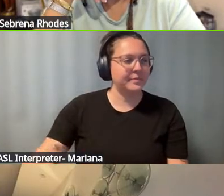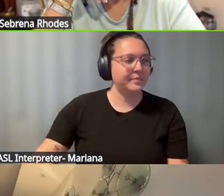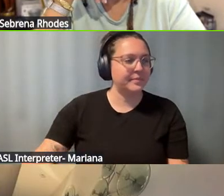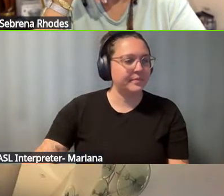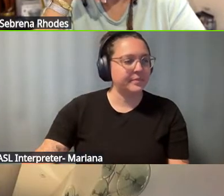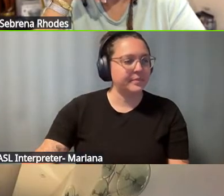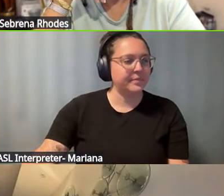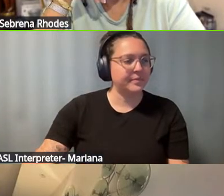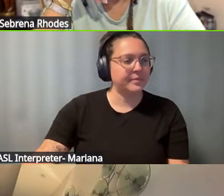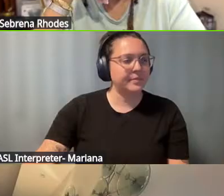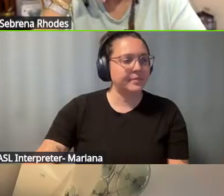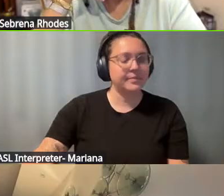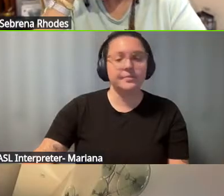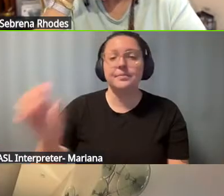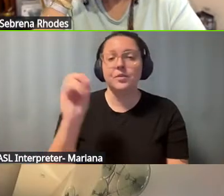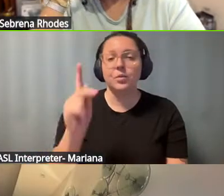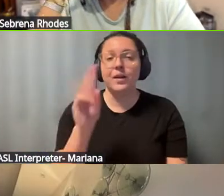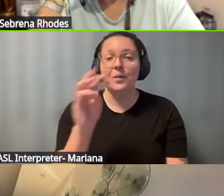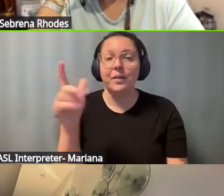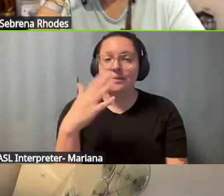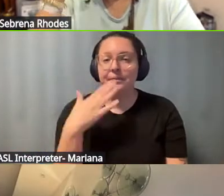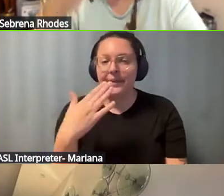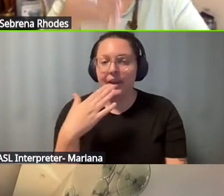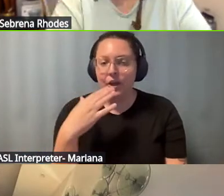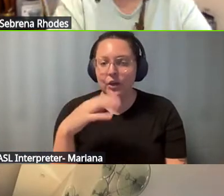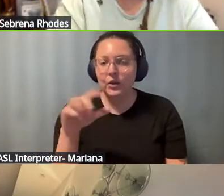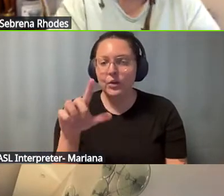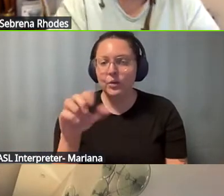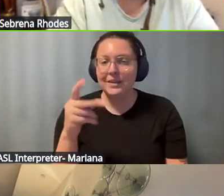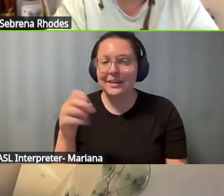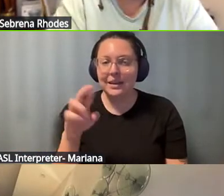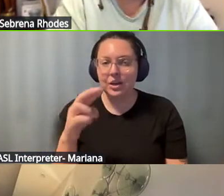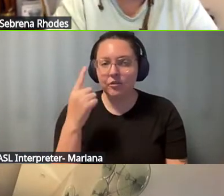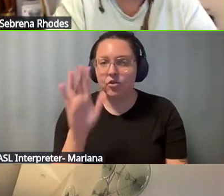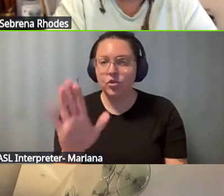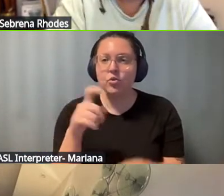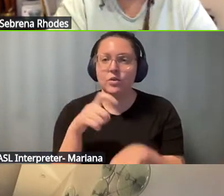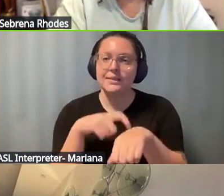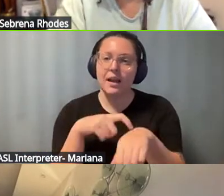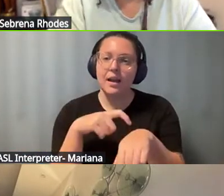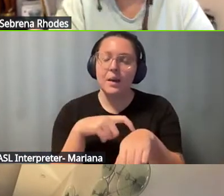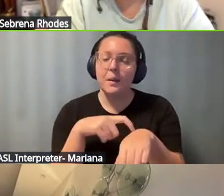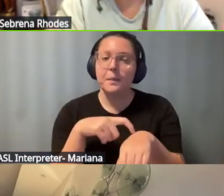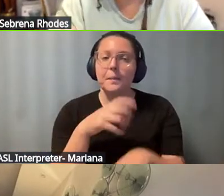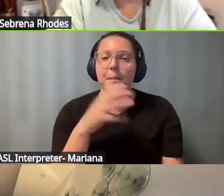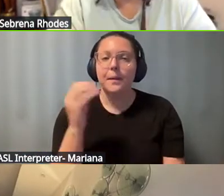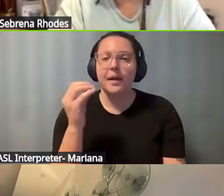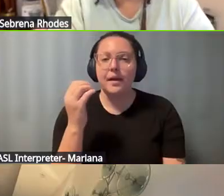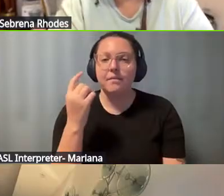Okay, well, thank you, Mr. Lanier, for your time and for